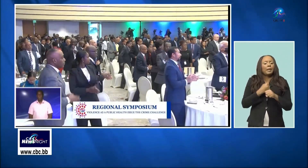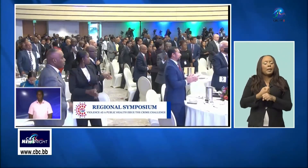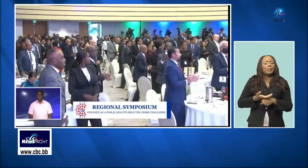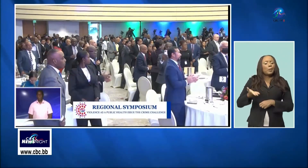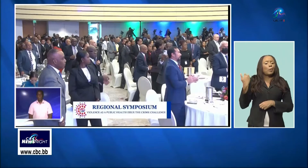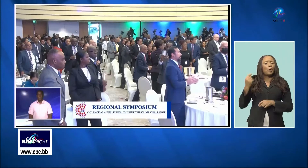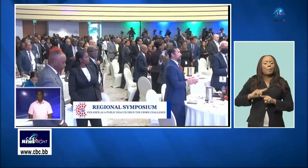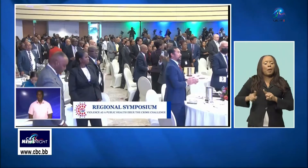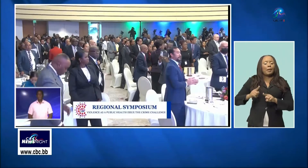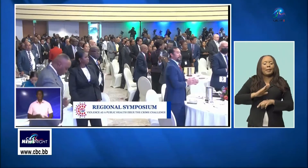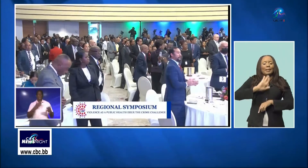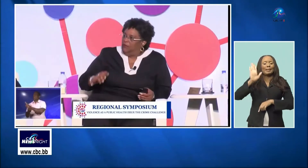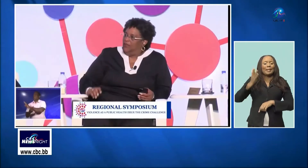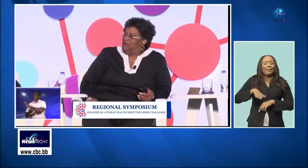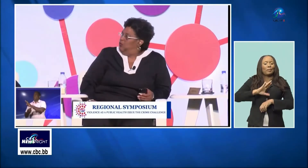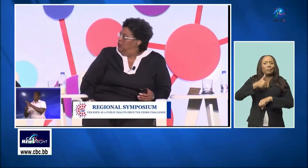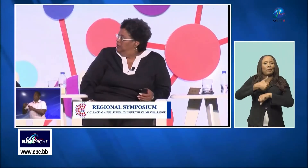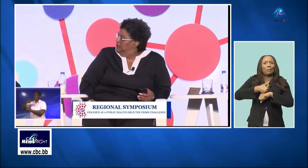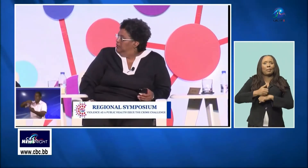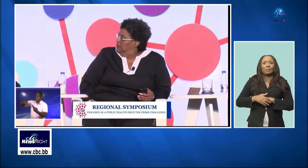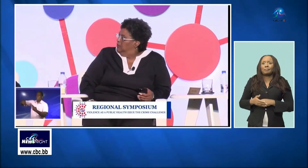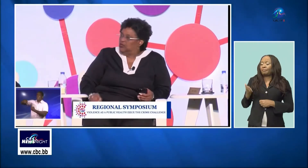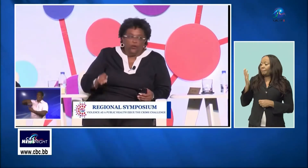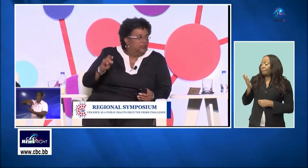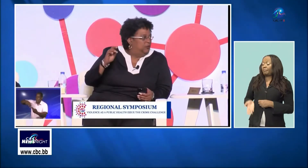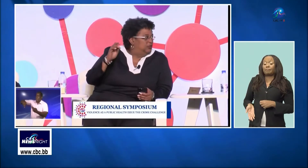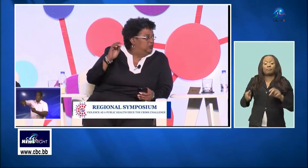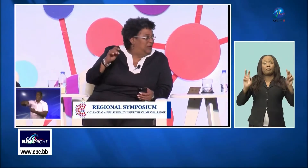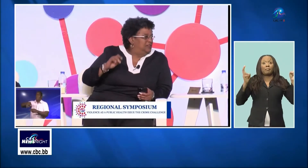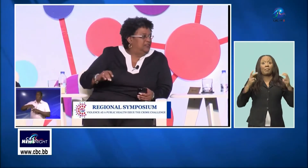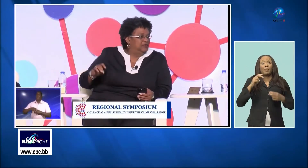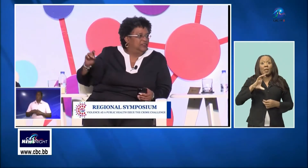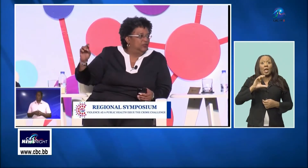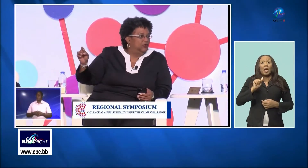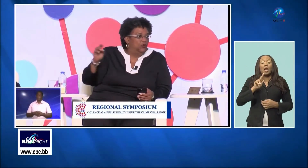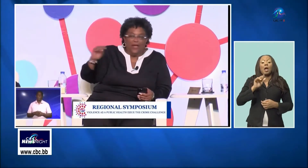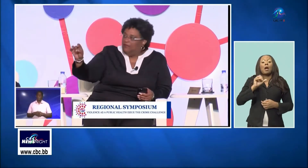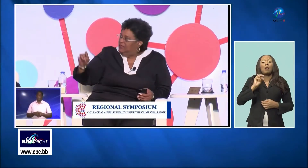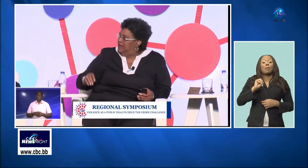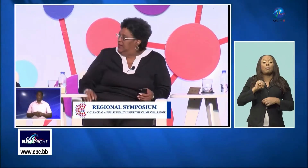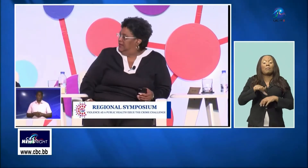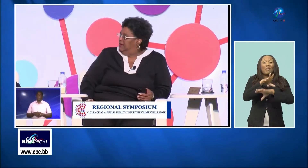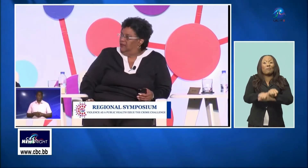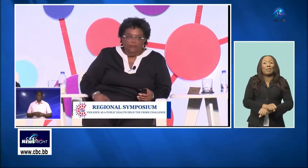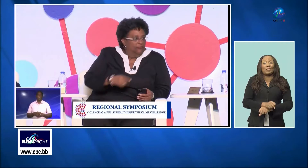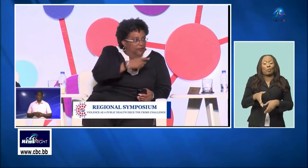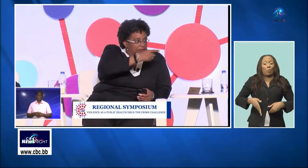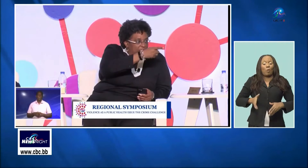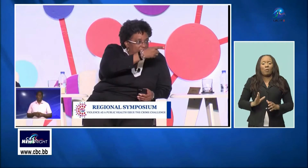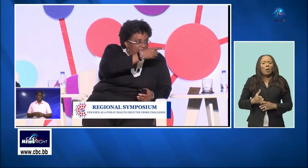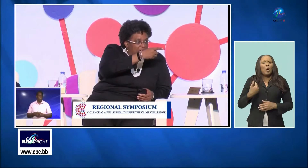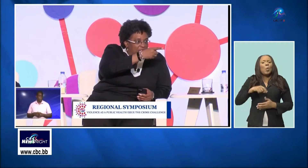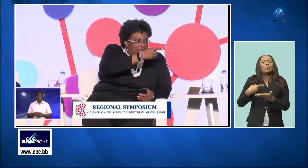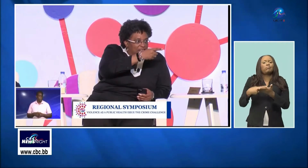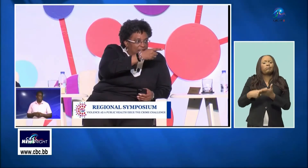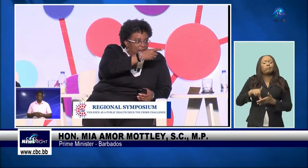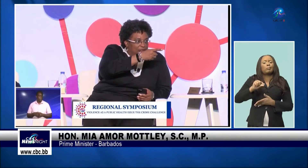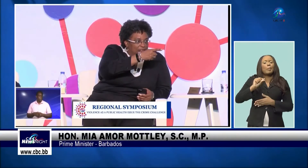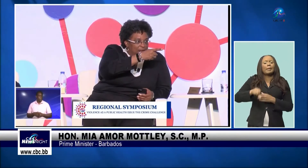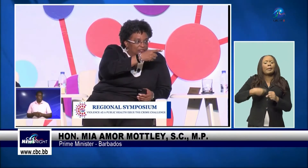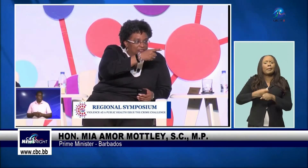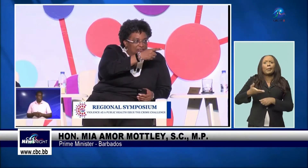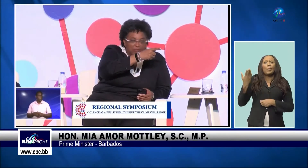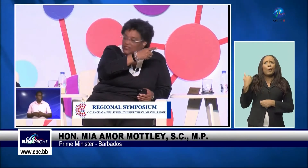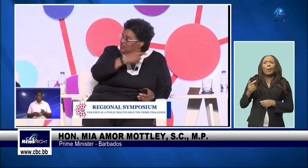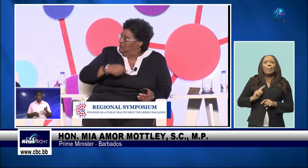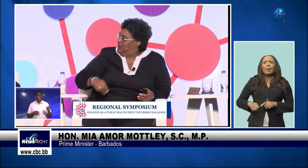fight. Caricom Arrest Warrant. We talked about it 20 years ago. We haven't done it. Raymond is nodding his head because